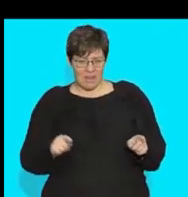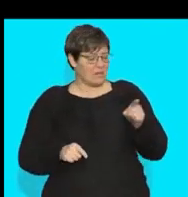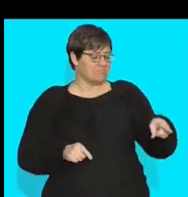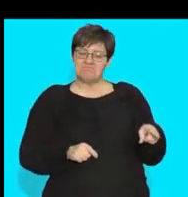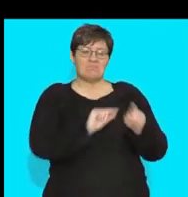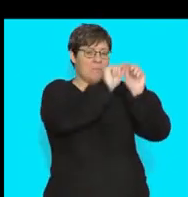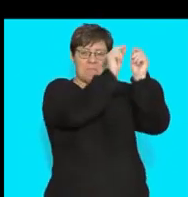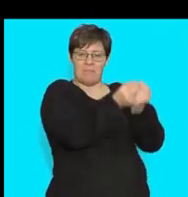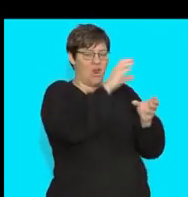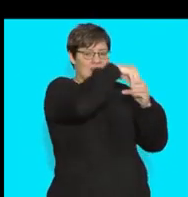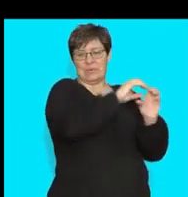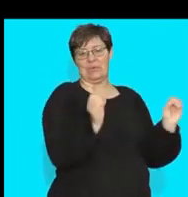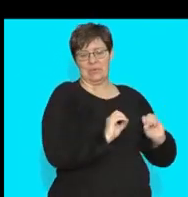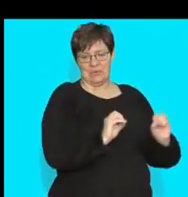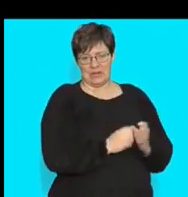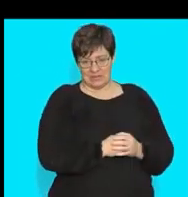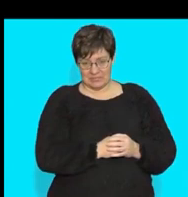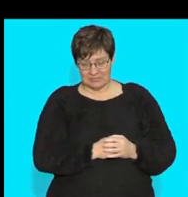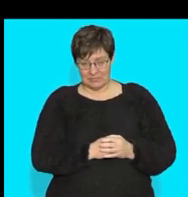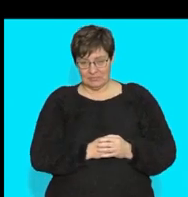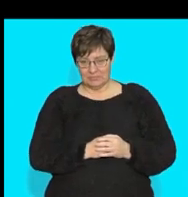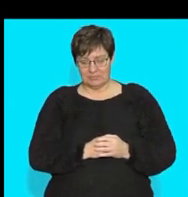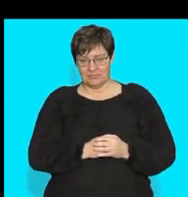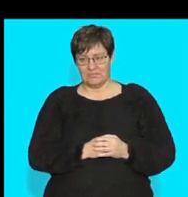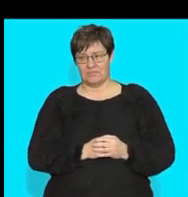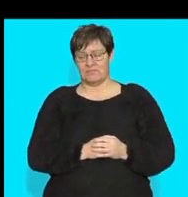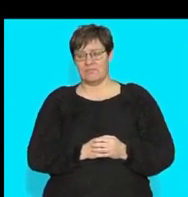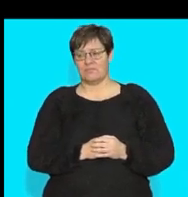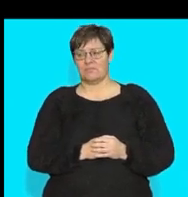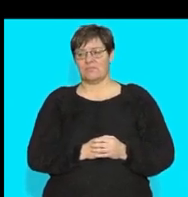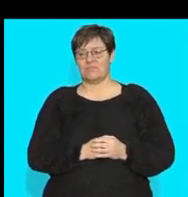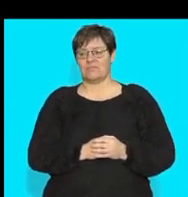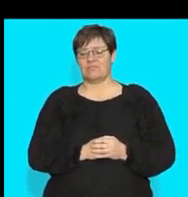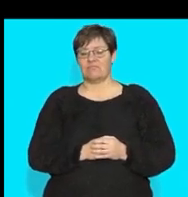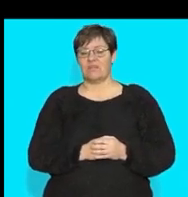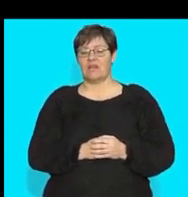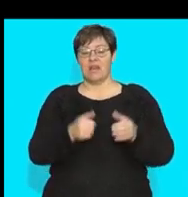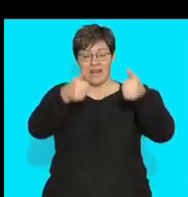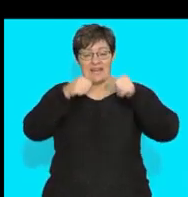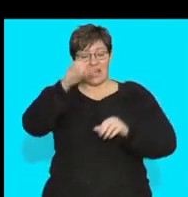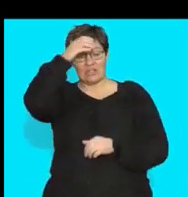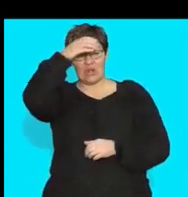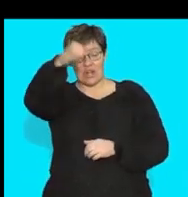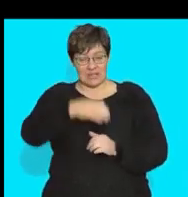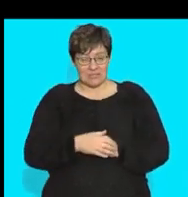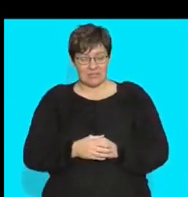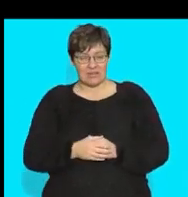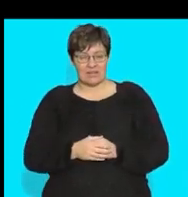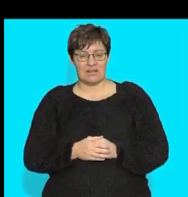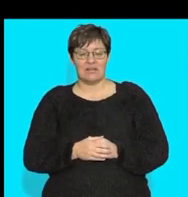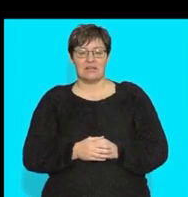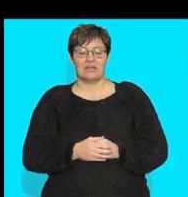outsider to this rule that we are going to look at. Okay, the next concept that we looked